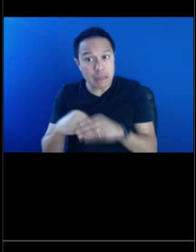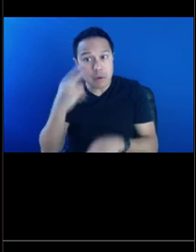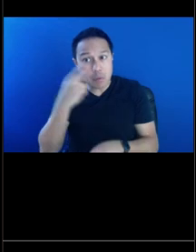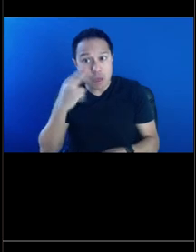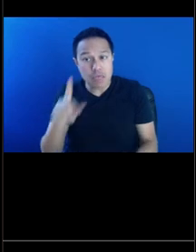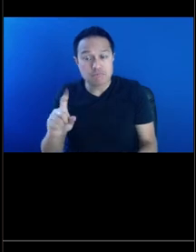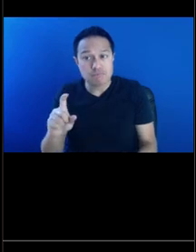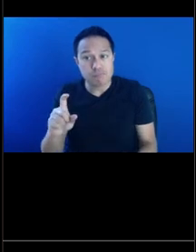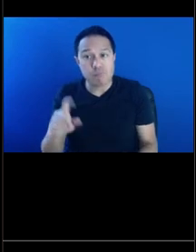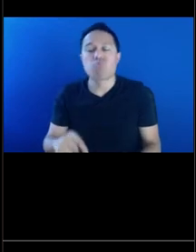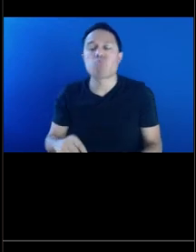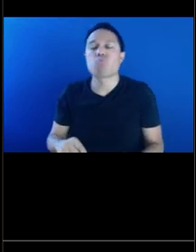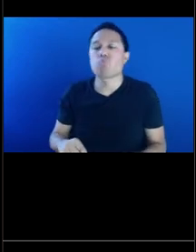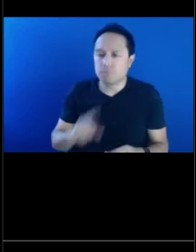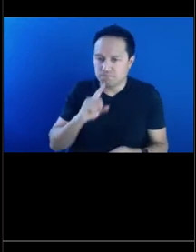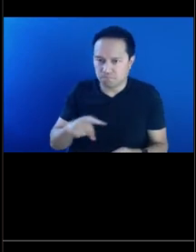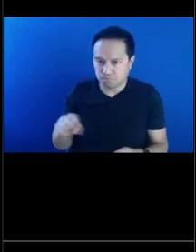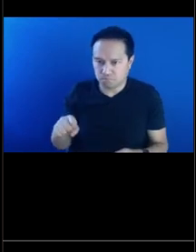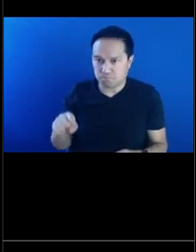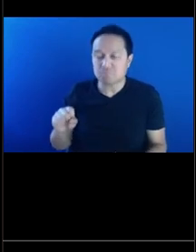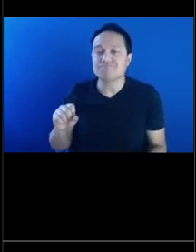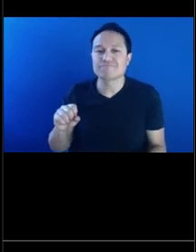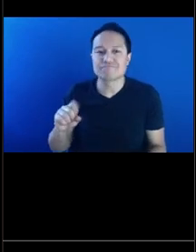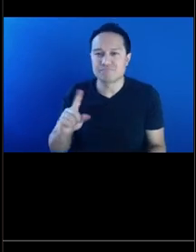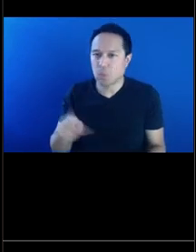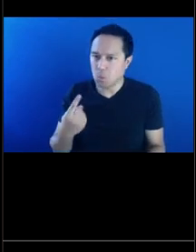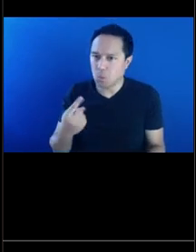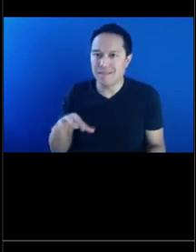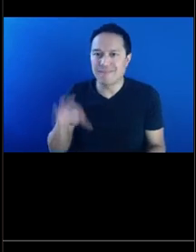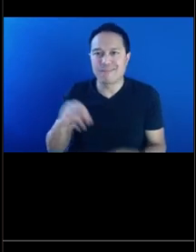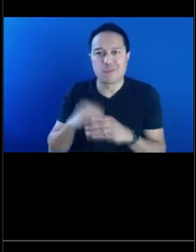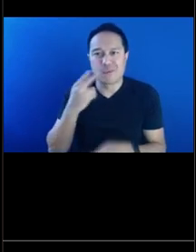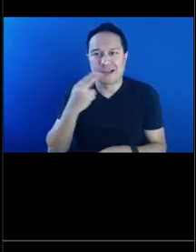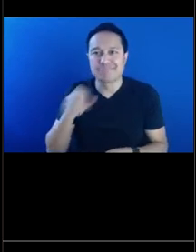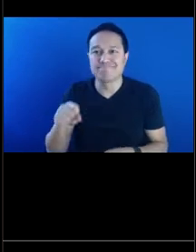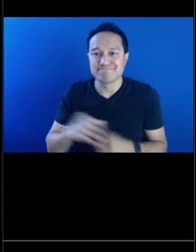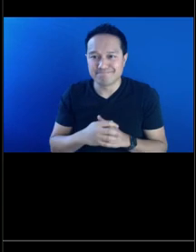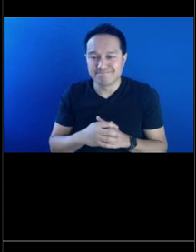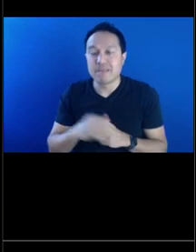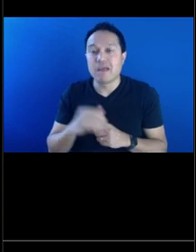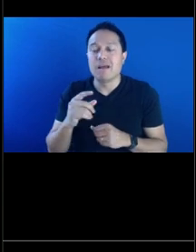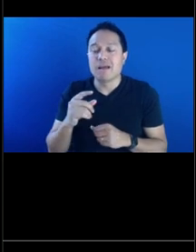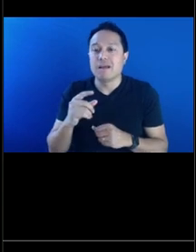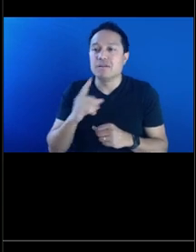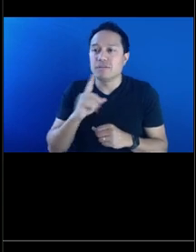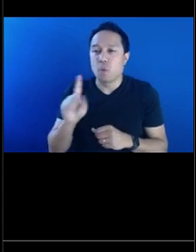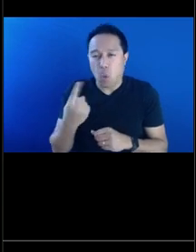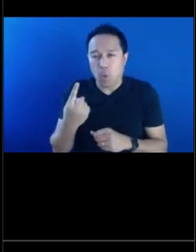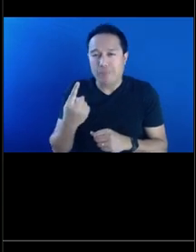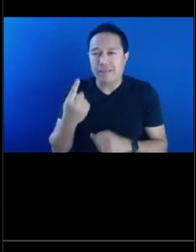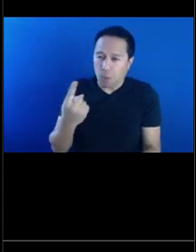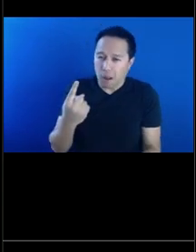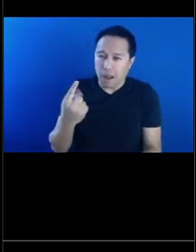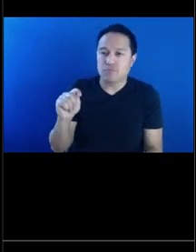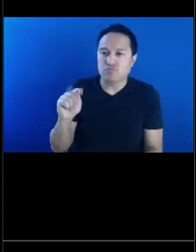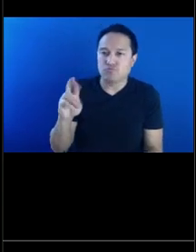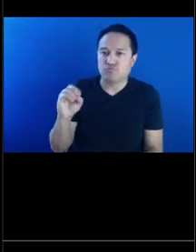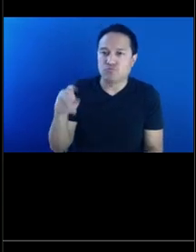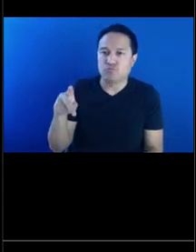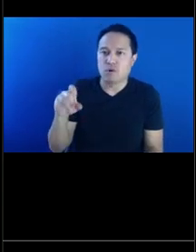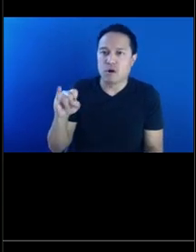Hawaiian monk seals are only found in Hawaii, and they're actually the only true tropical seal in the world. So they're a really